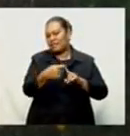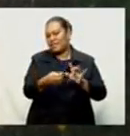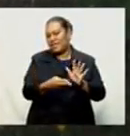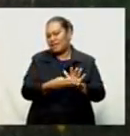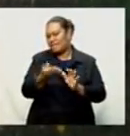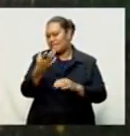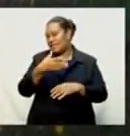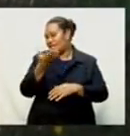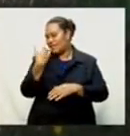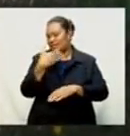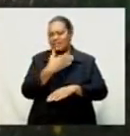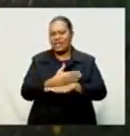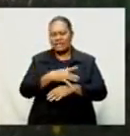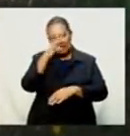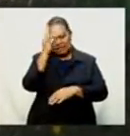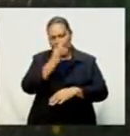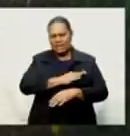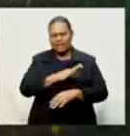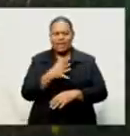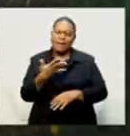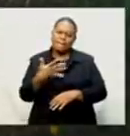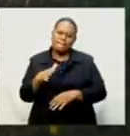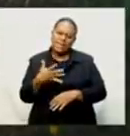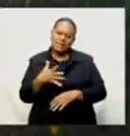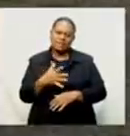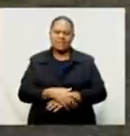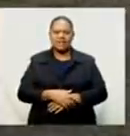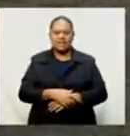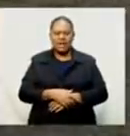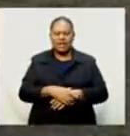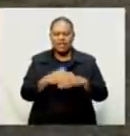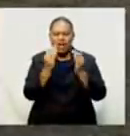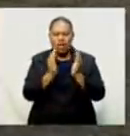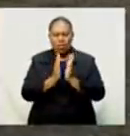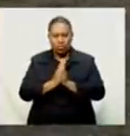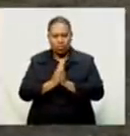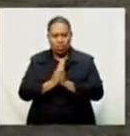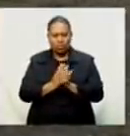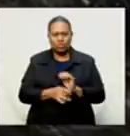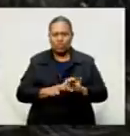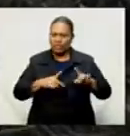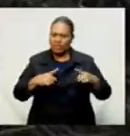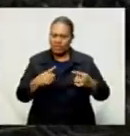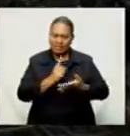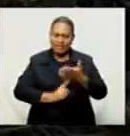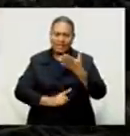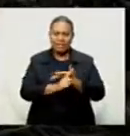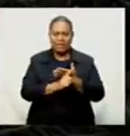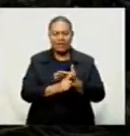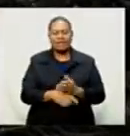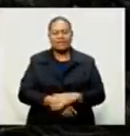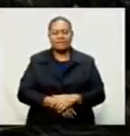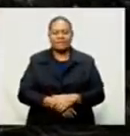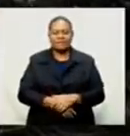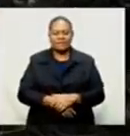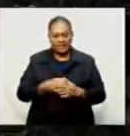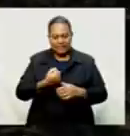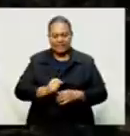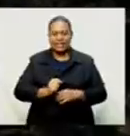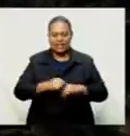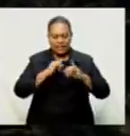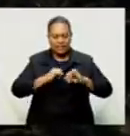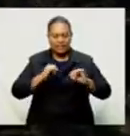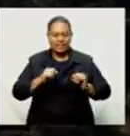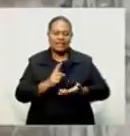p.m. It's believed the fire started from a diya. However, this is yet to be confirmed as the National Fire Authority investigation is still